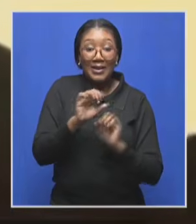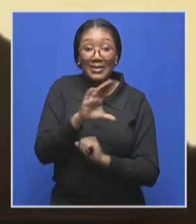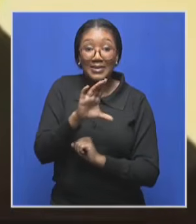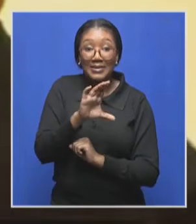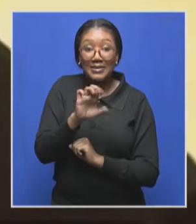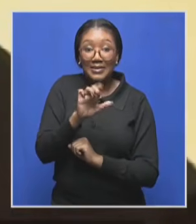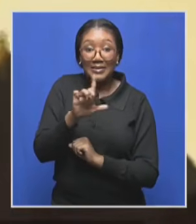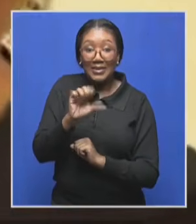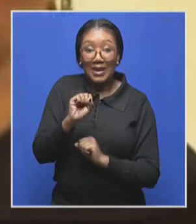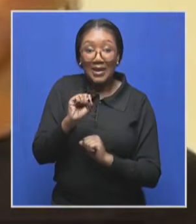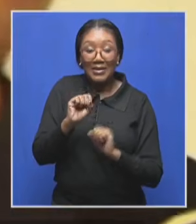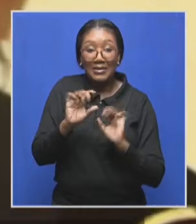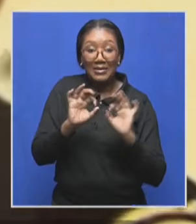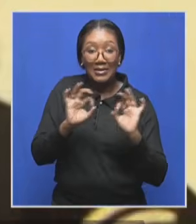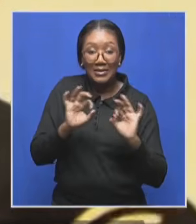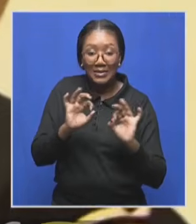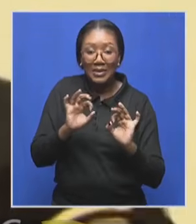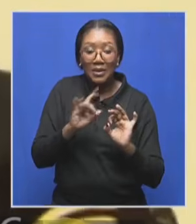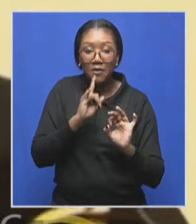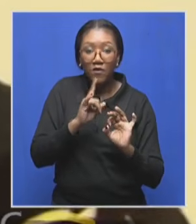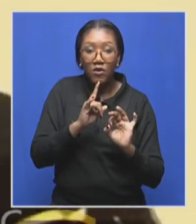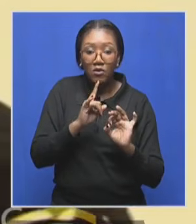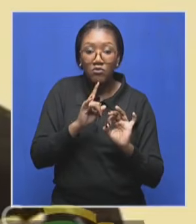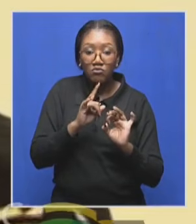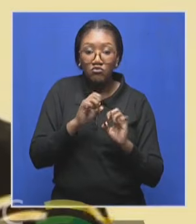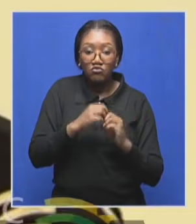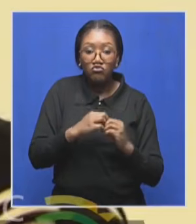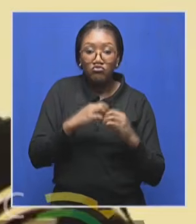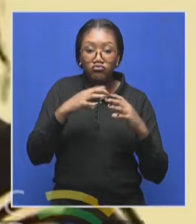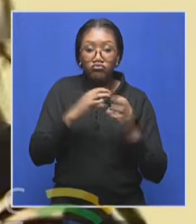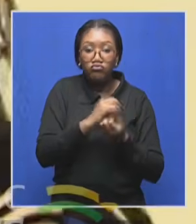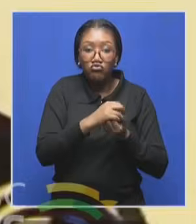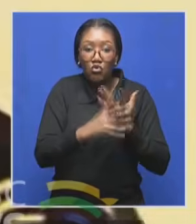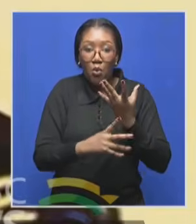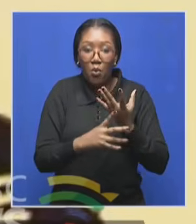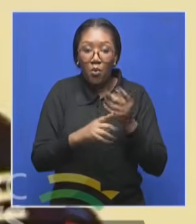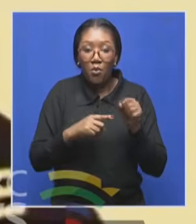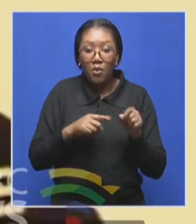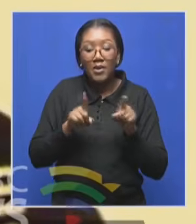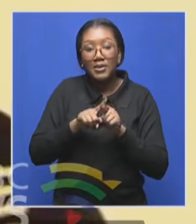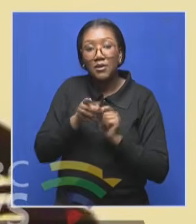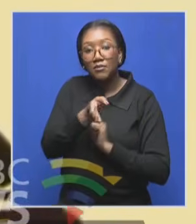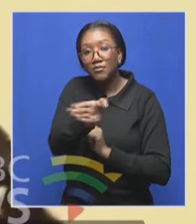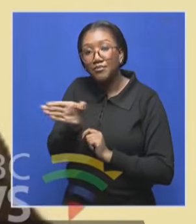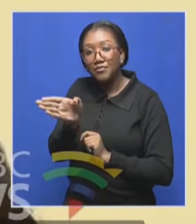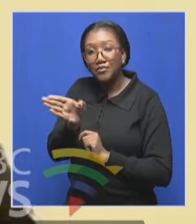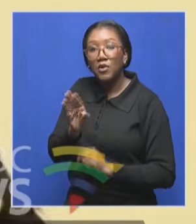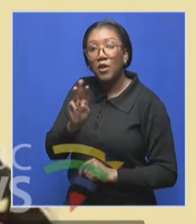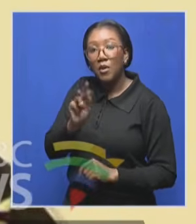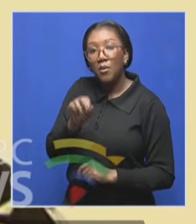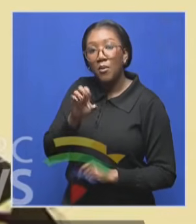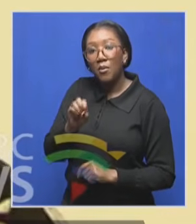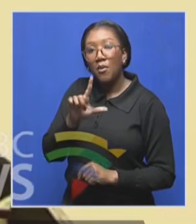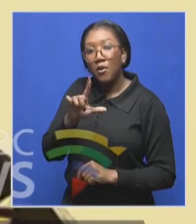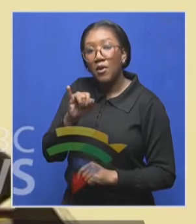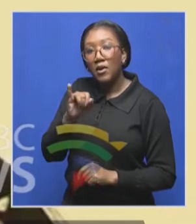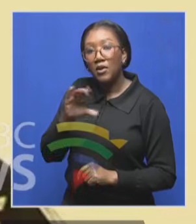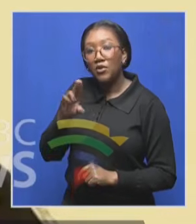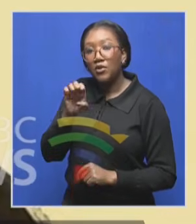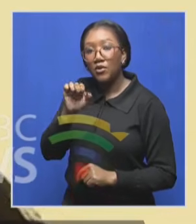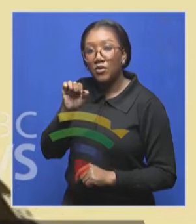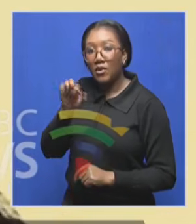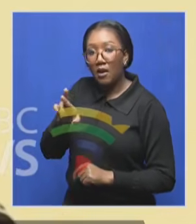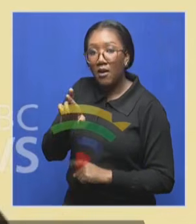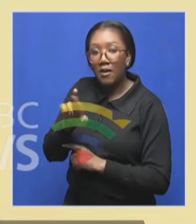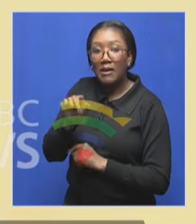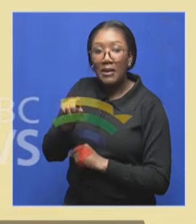get to test how they work. And when we go to, this is the cell biology side, and when we go into the molecular biology side, this is where then we do the